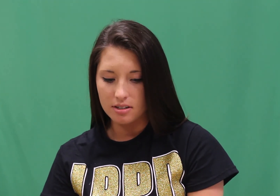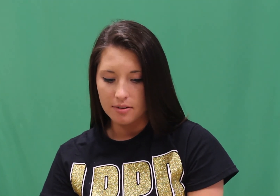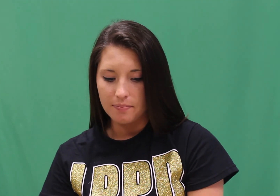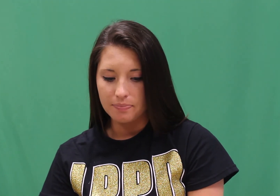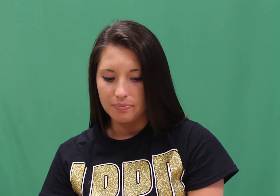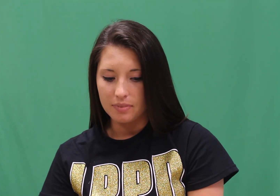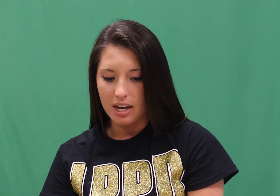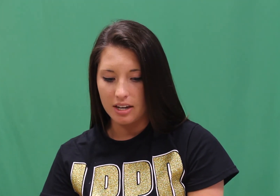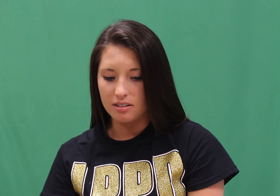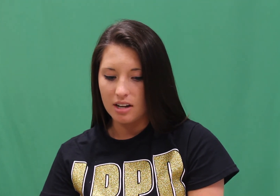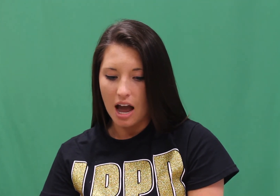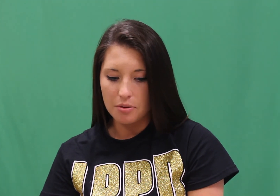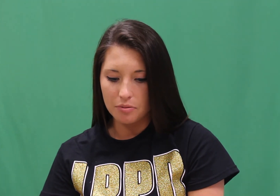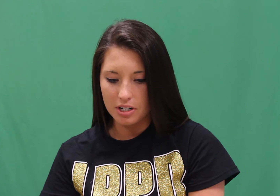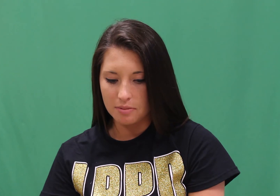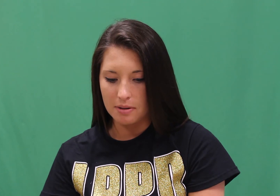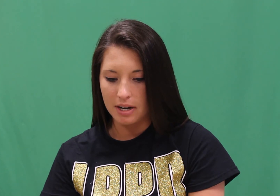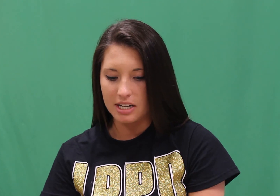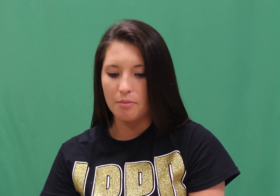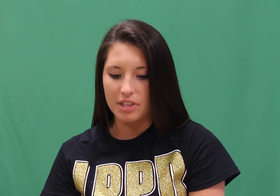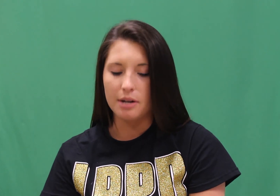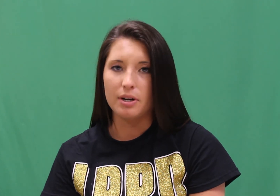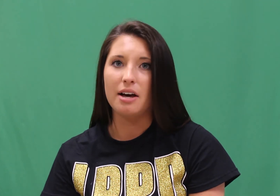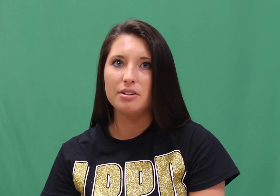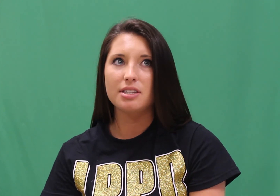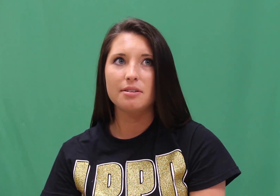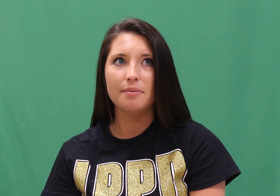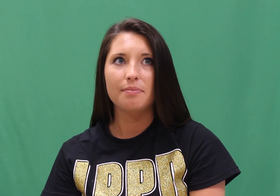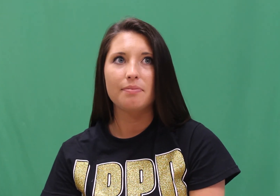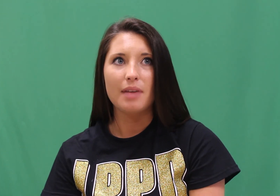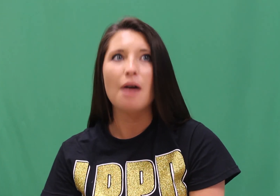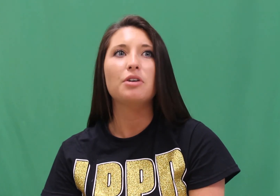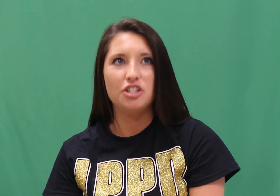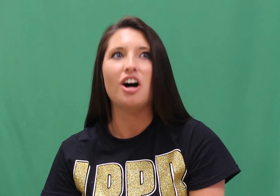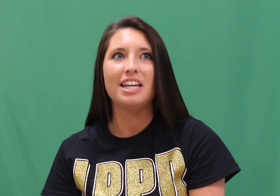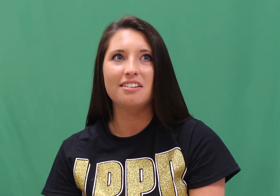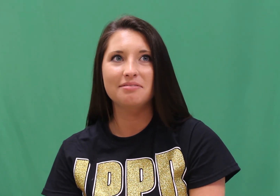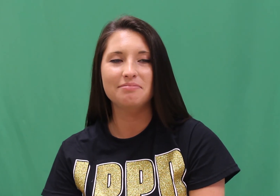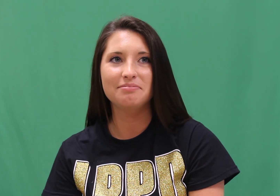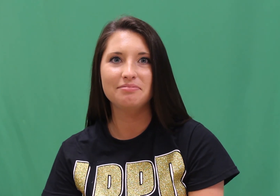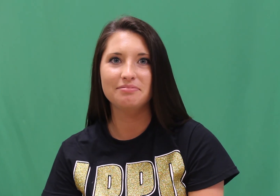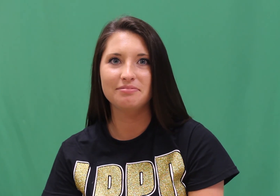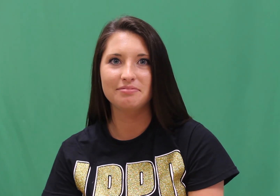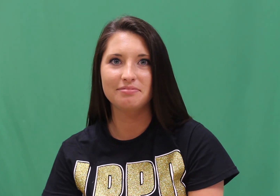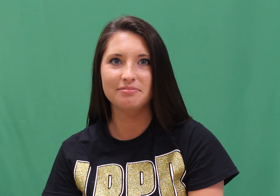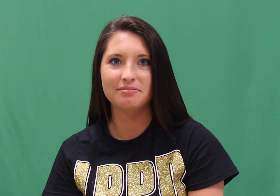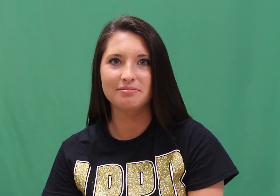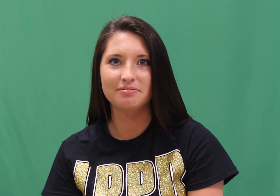best. And I wouldn't want to spend my time with anyone else. I want Johnny.